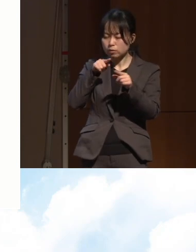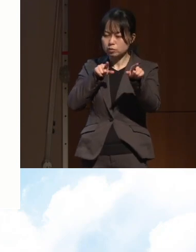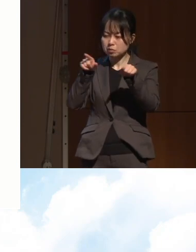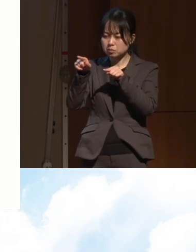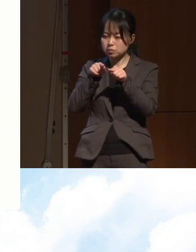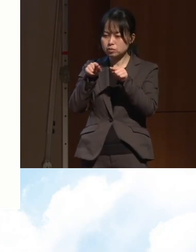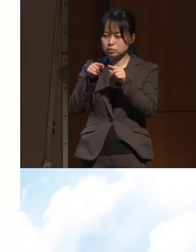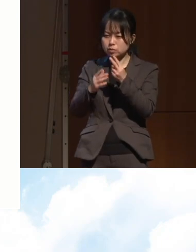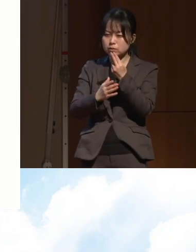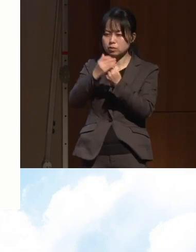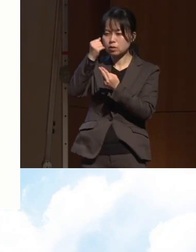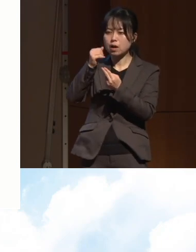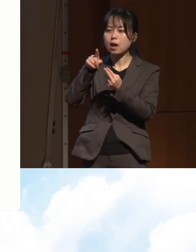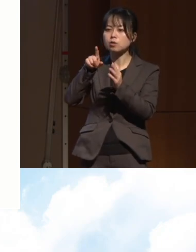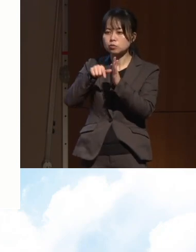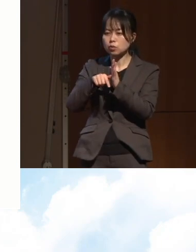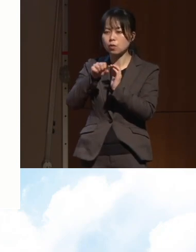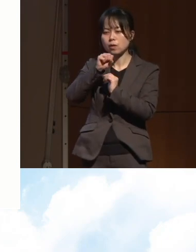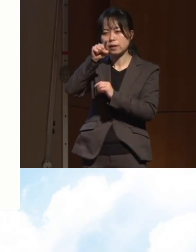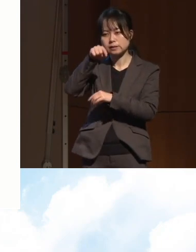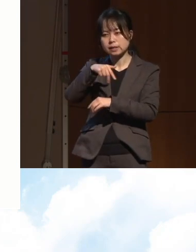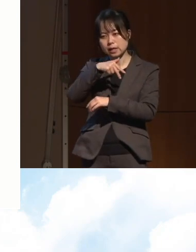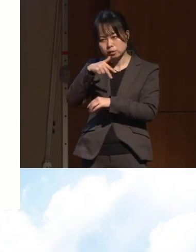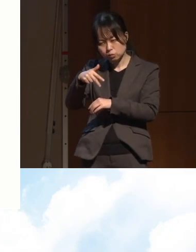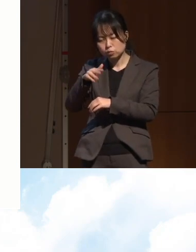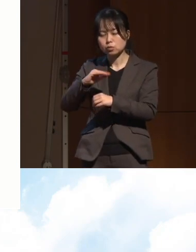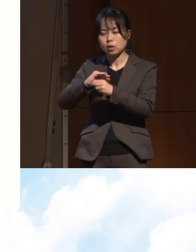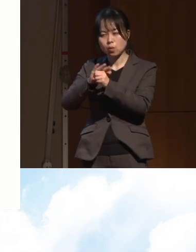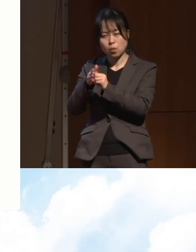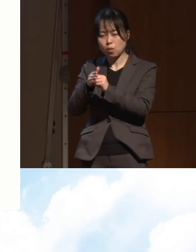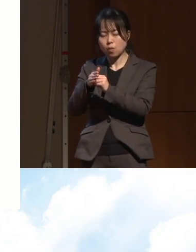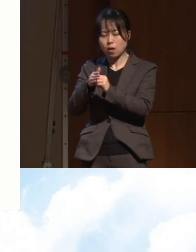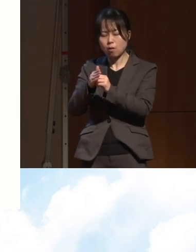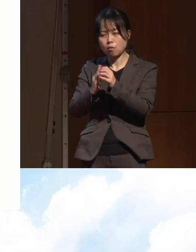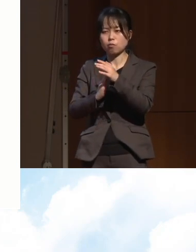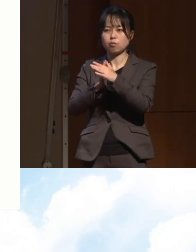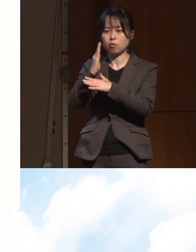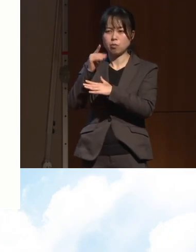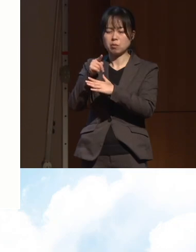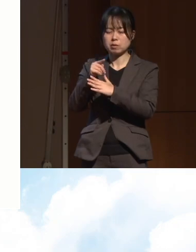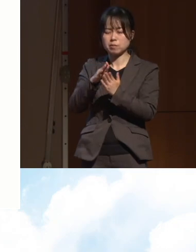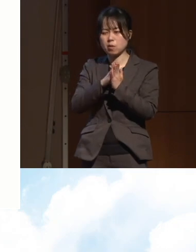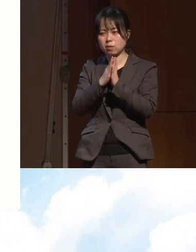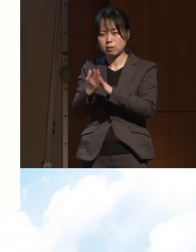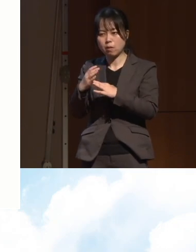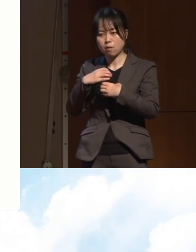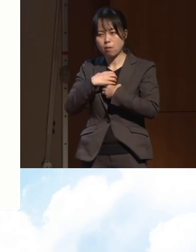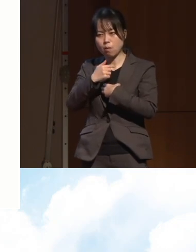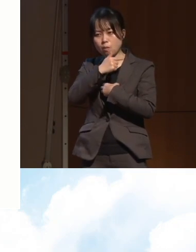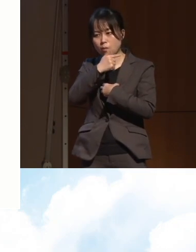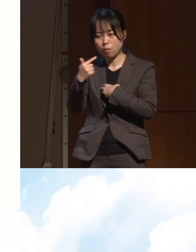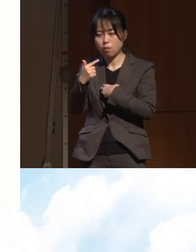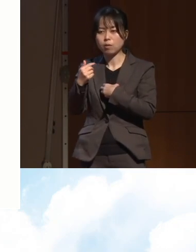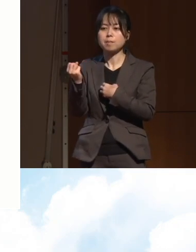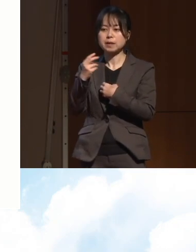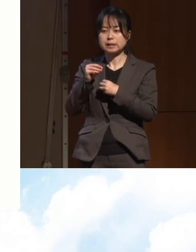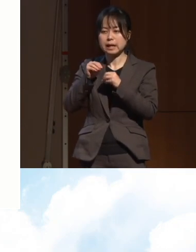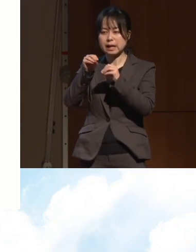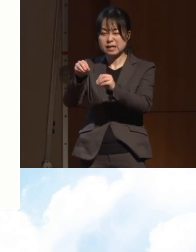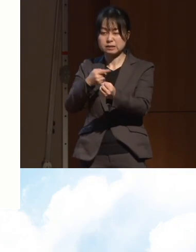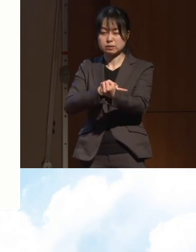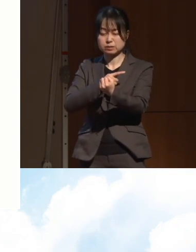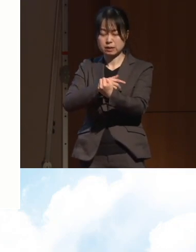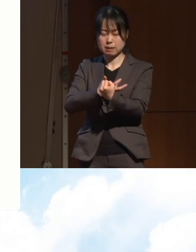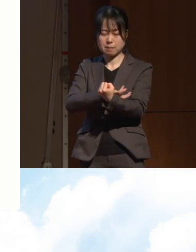SARS-CoV-2 brought together heightened lethality with the infectiousness of the known cold coronaviruses